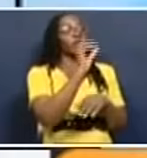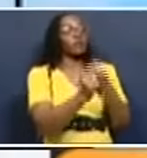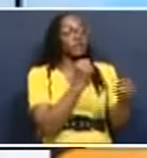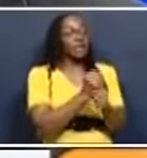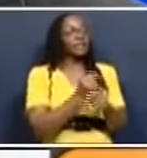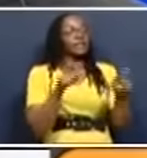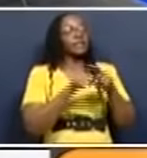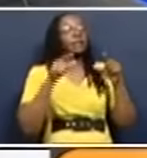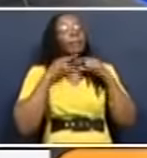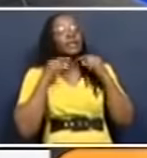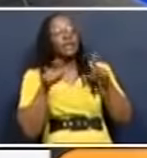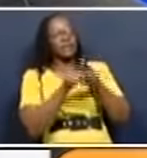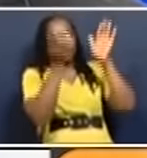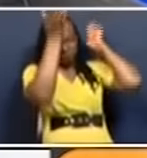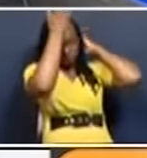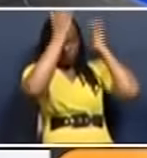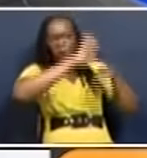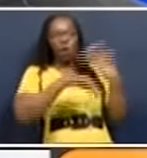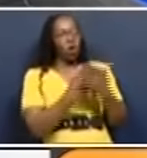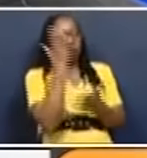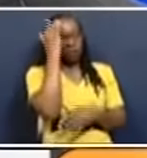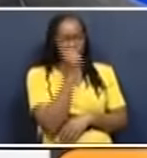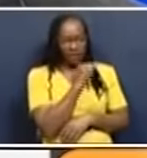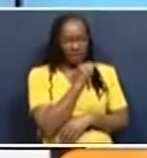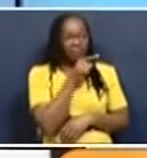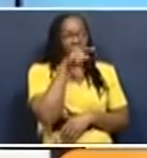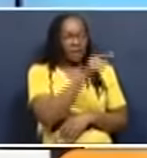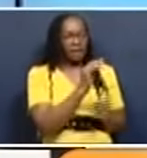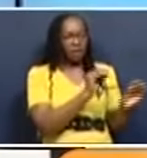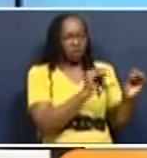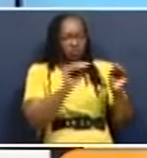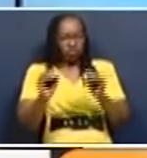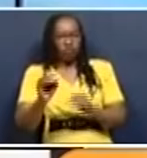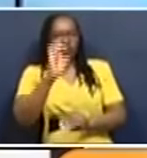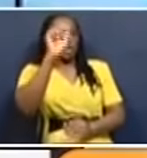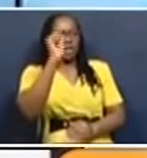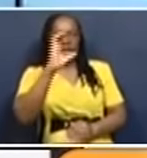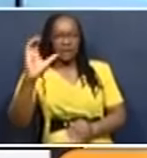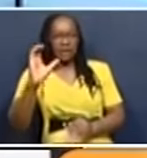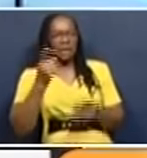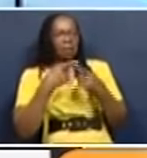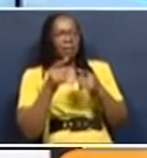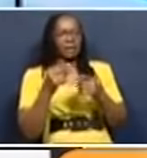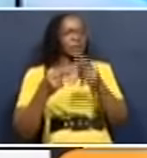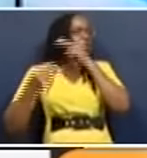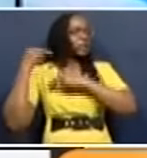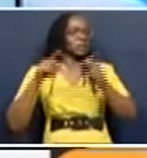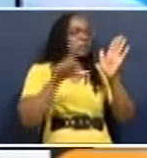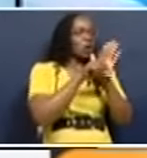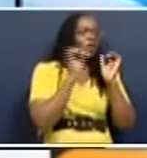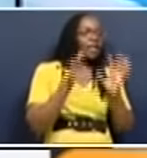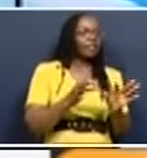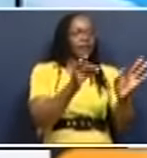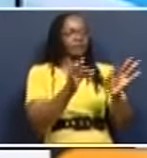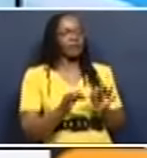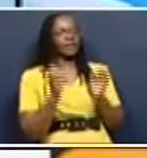God. Mm-hmm. And everybody knows that. He is heading to EACC without any background in law or finance. The